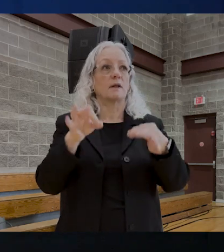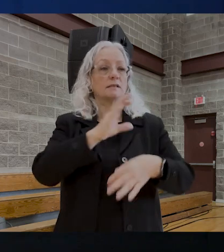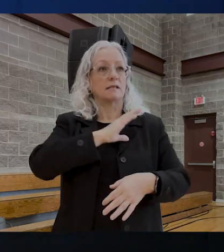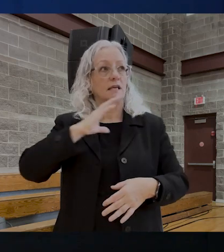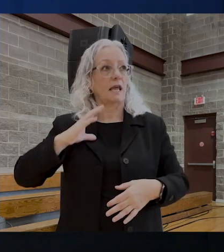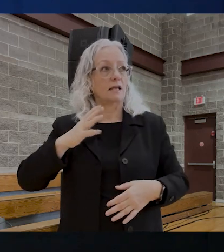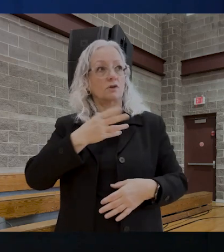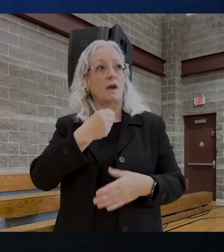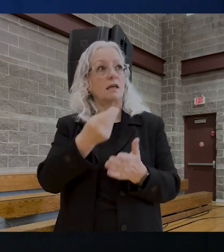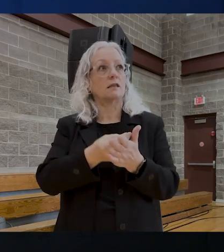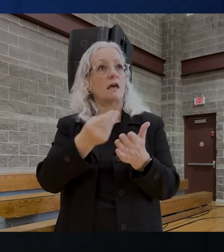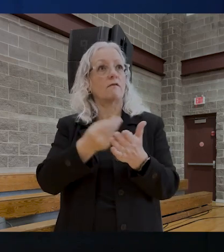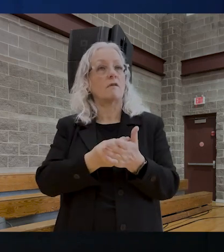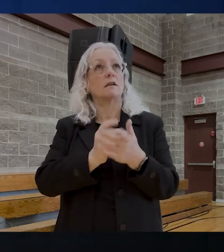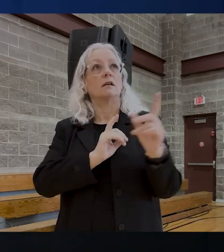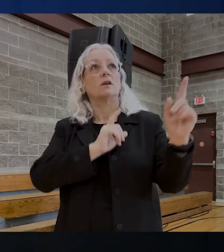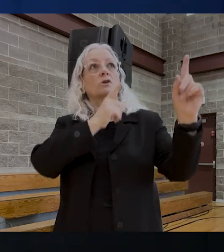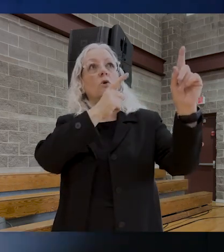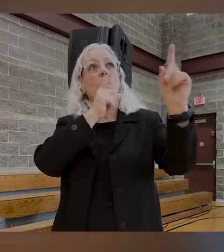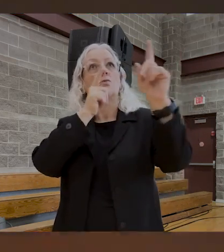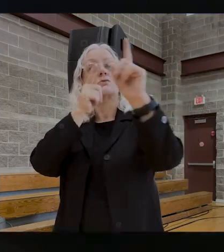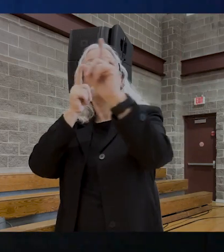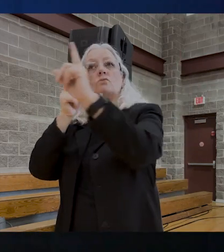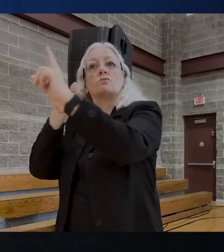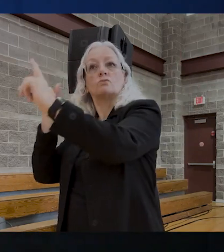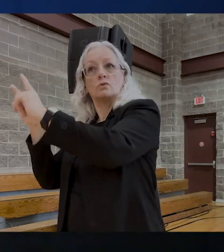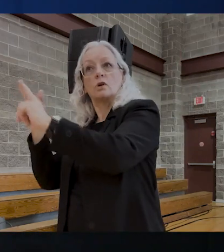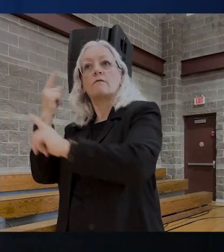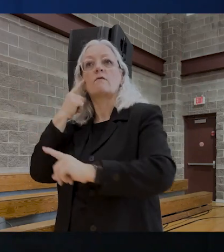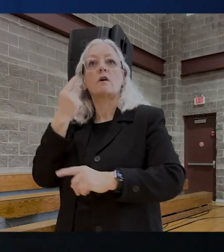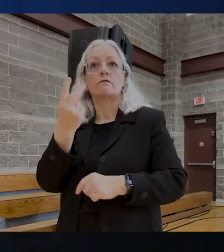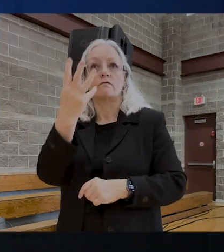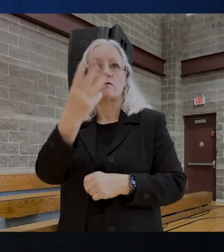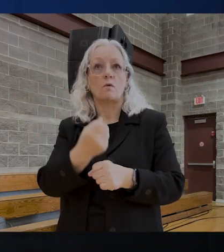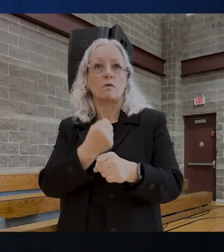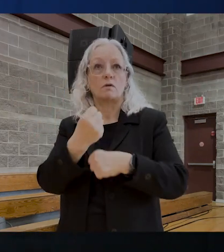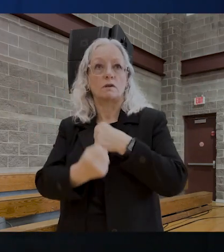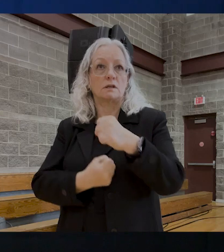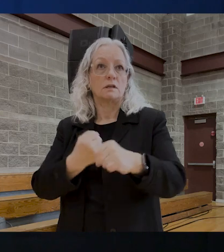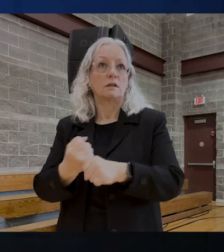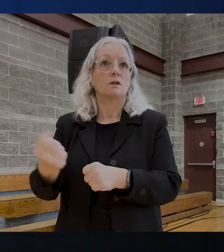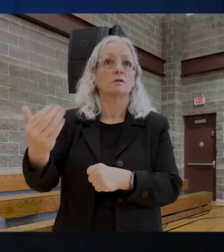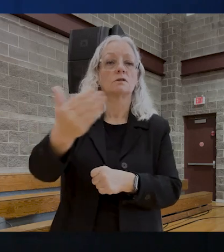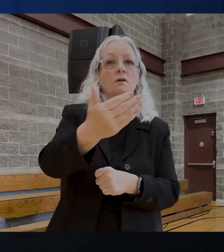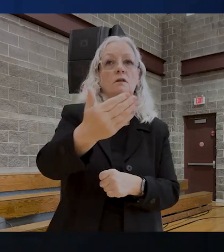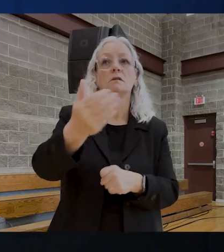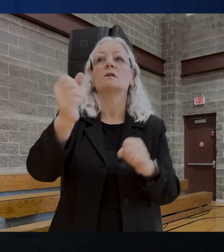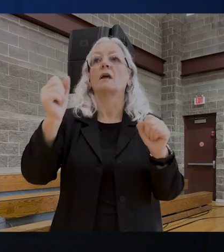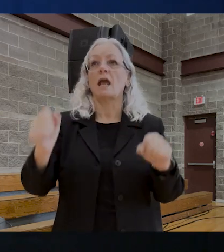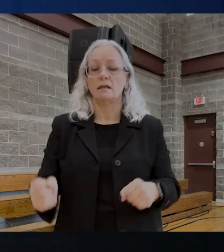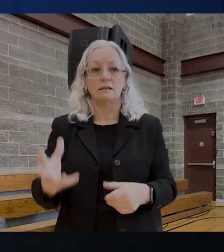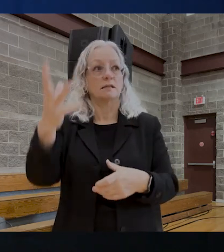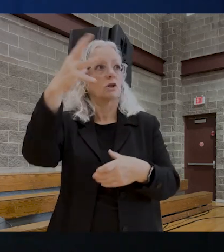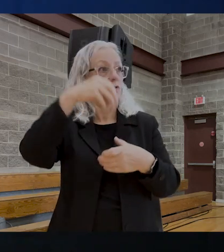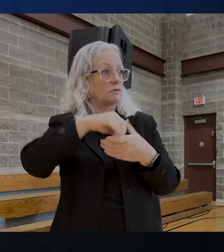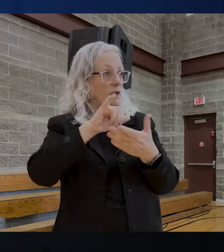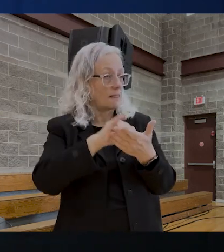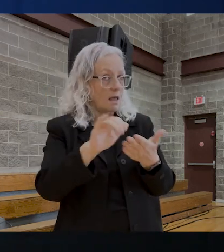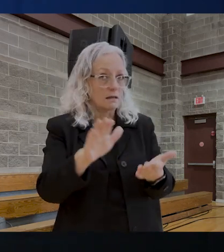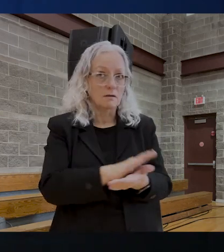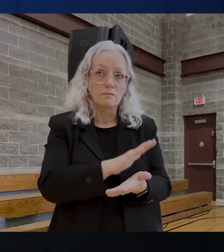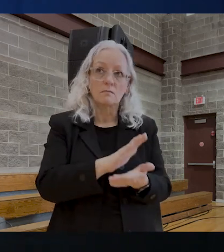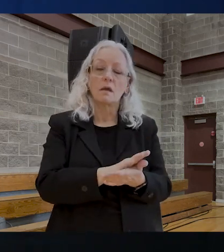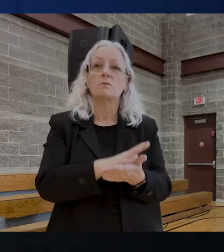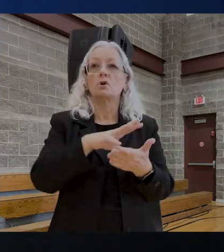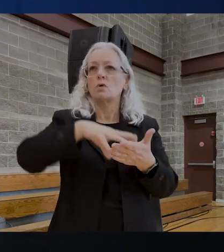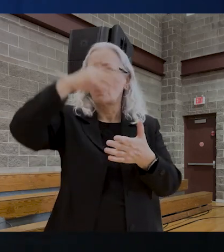next 4 years for Kansas City. The citywide business plan is included in the adopted budget, so you can learn more there. Next